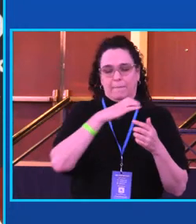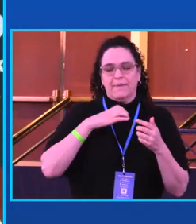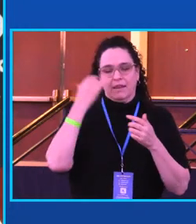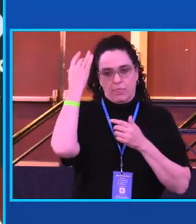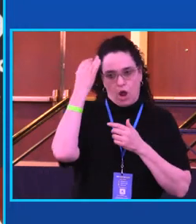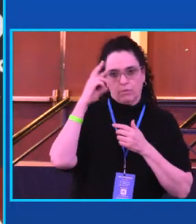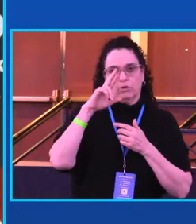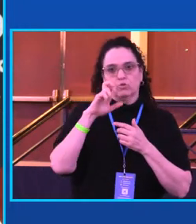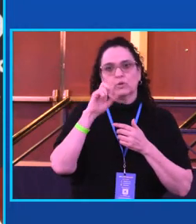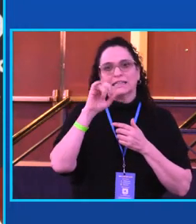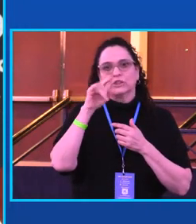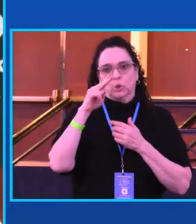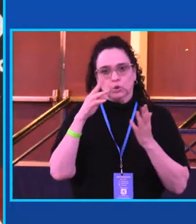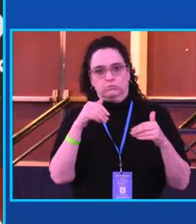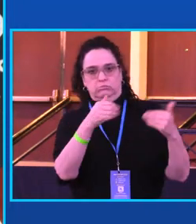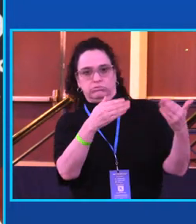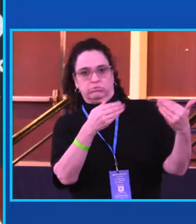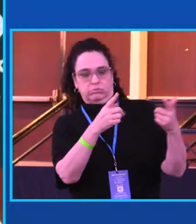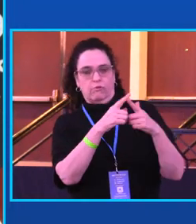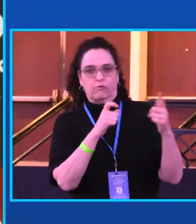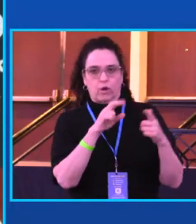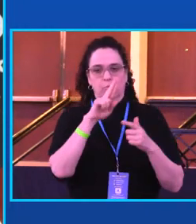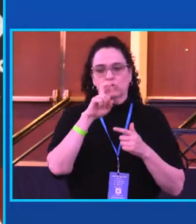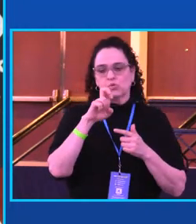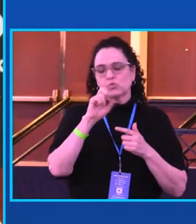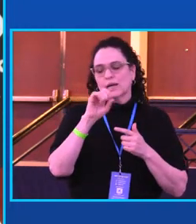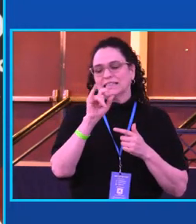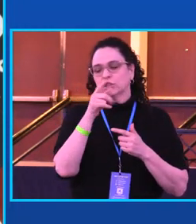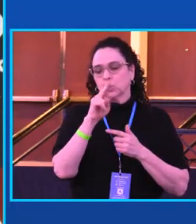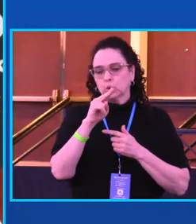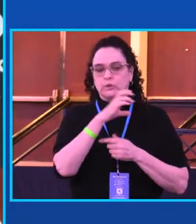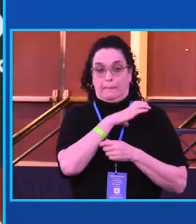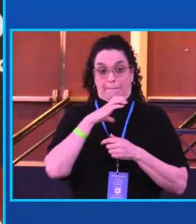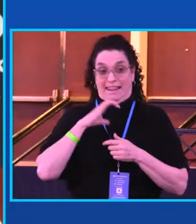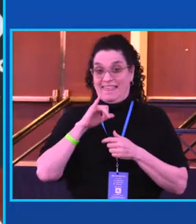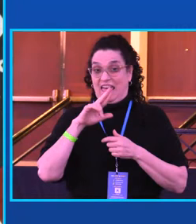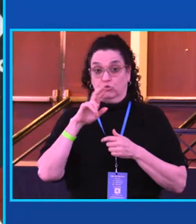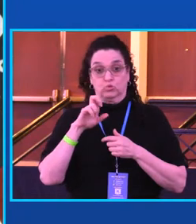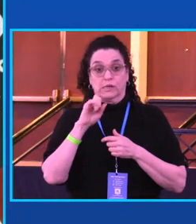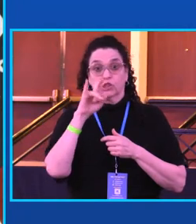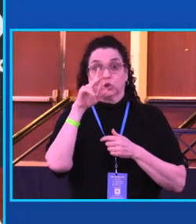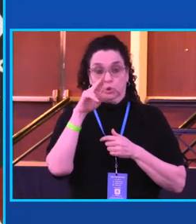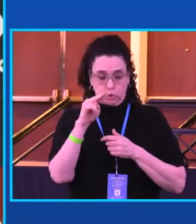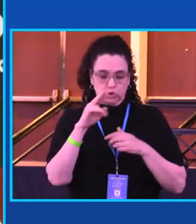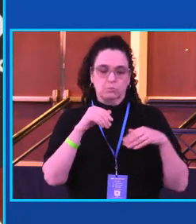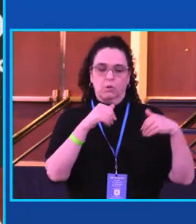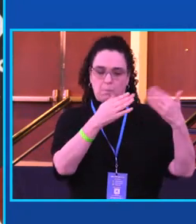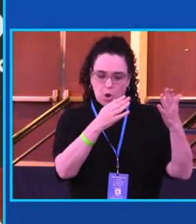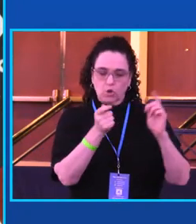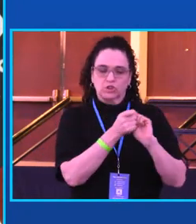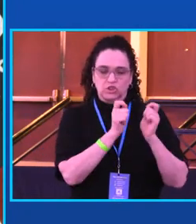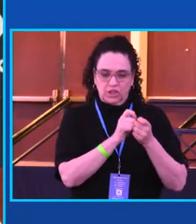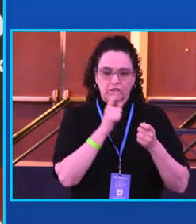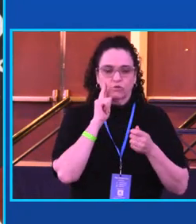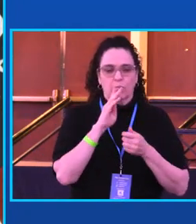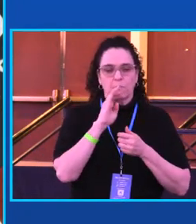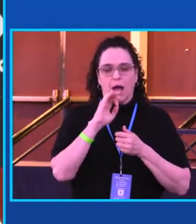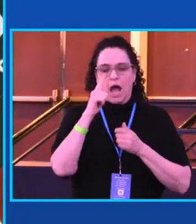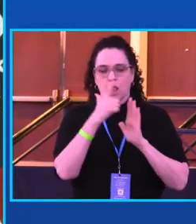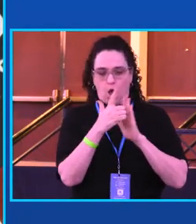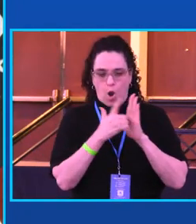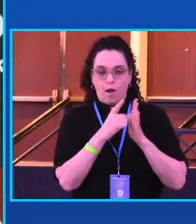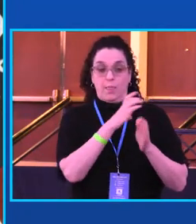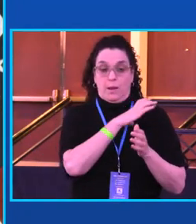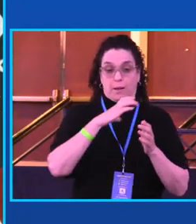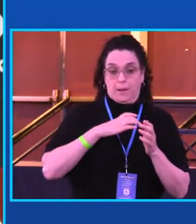by the Resolutions Committee. This resolution proposed a possible change to the charter and bylaws, and the committee voted to refer